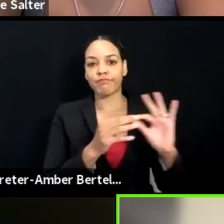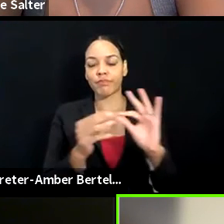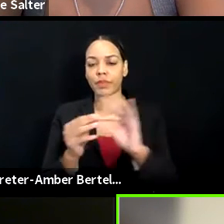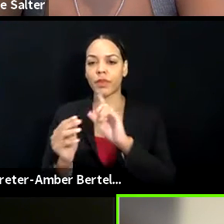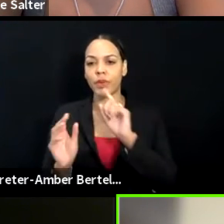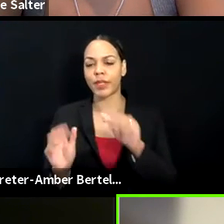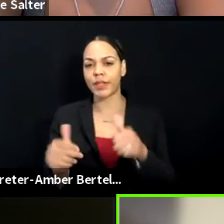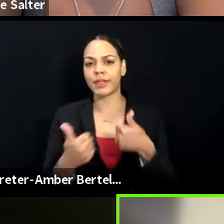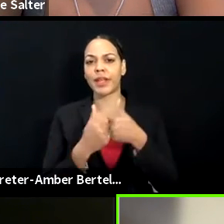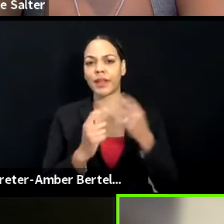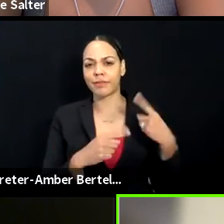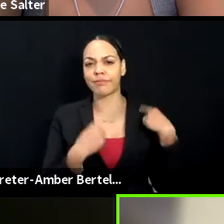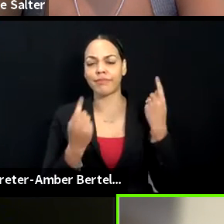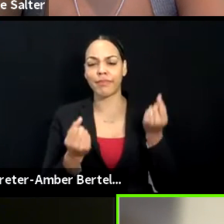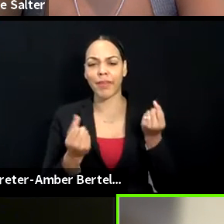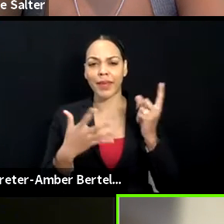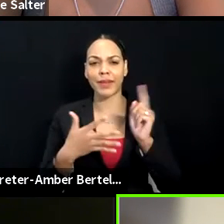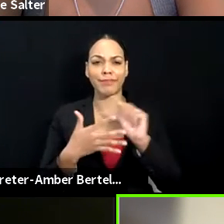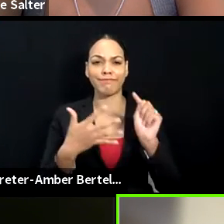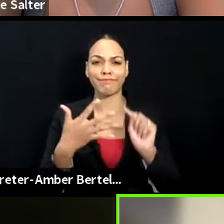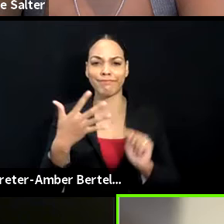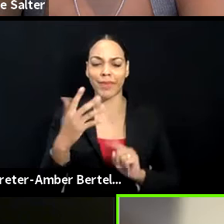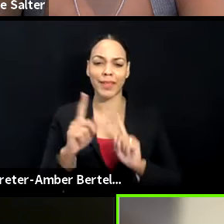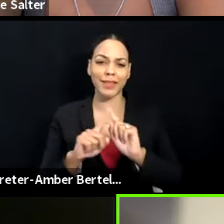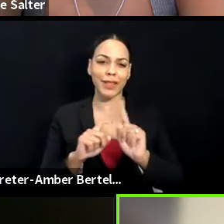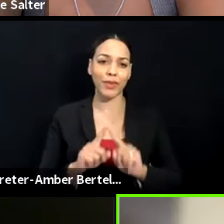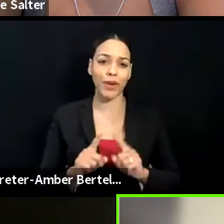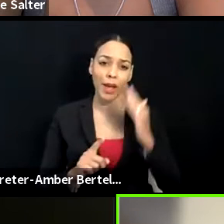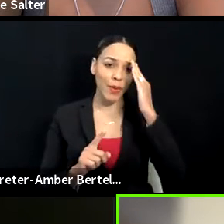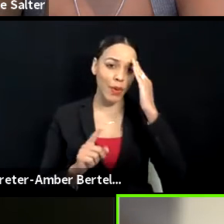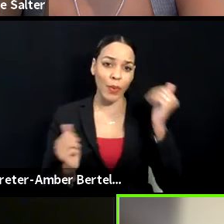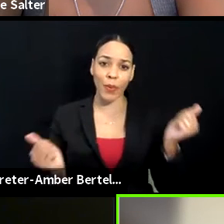challenging in so many ways that I know we've all been